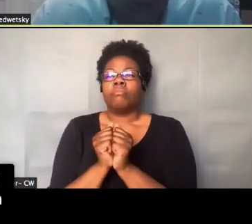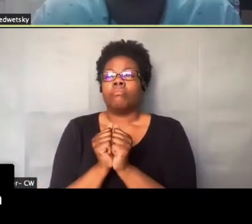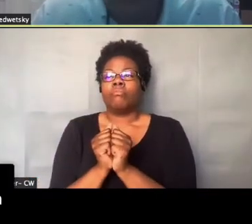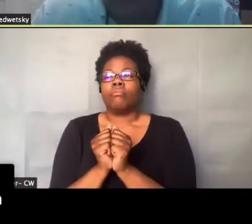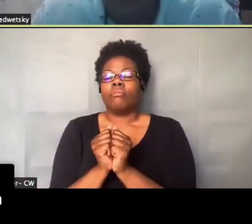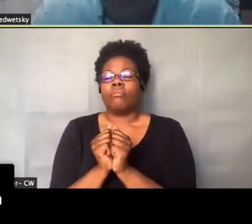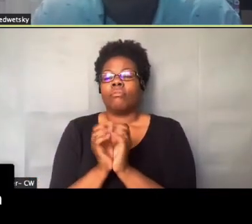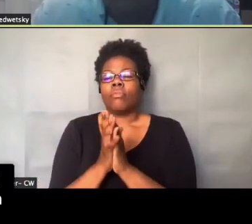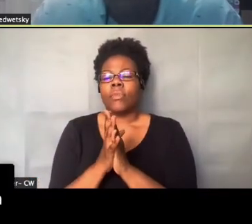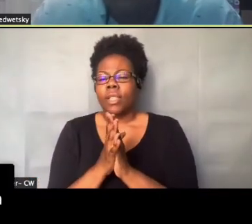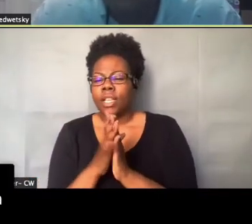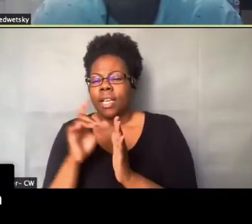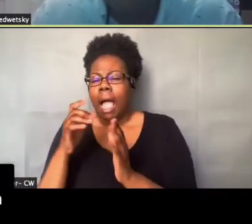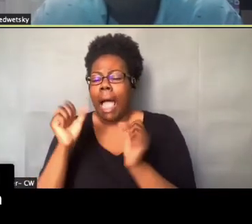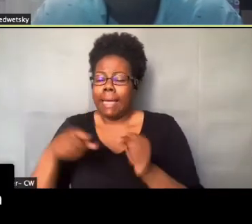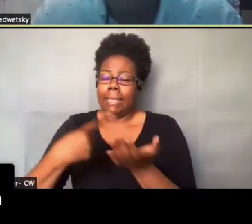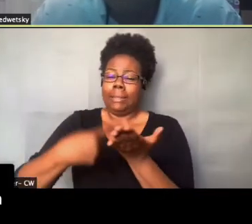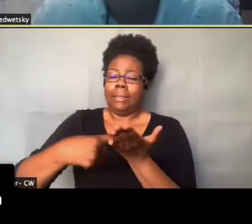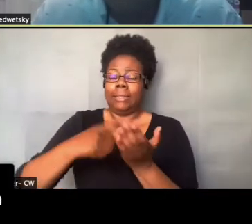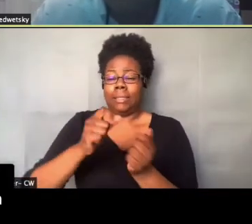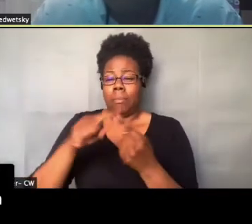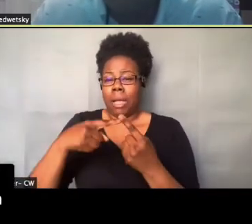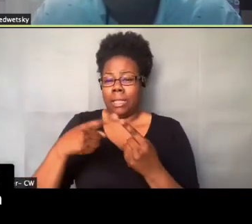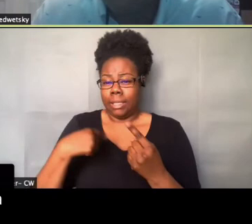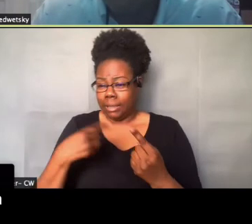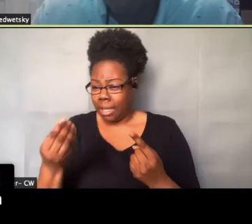here. How do I do this?